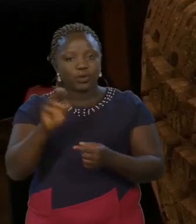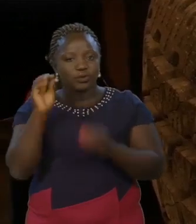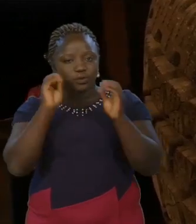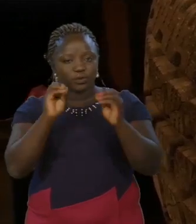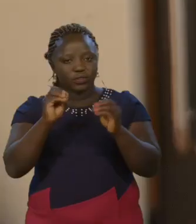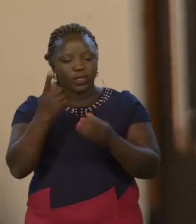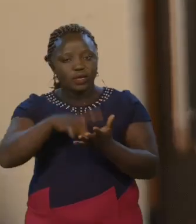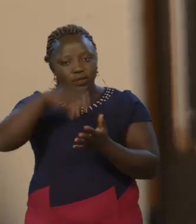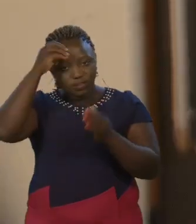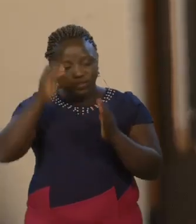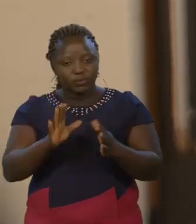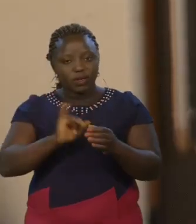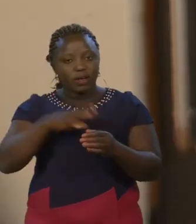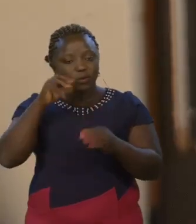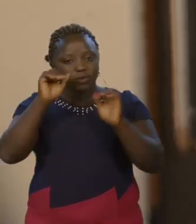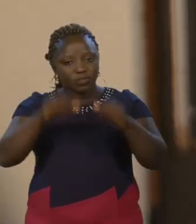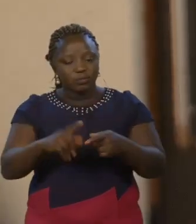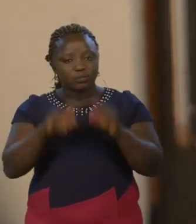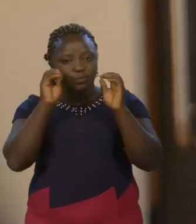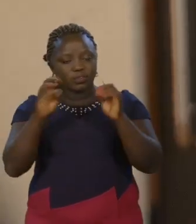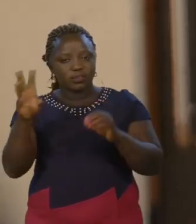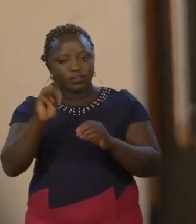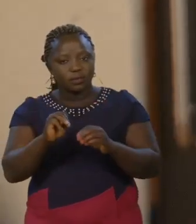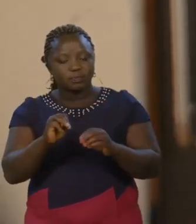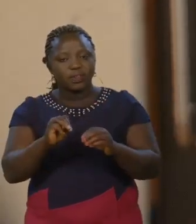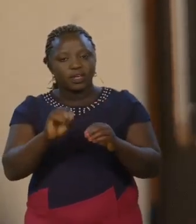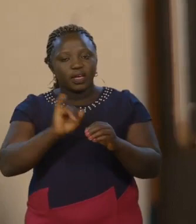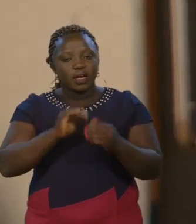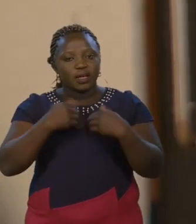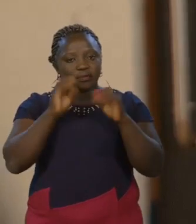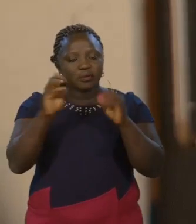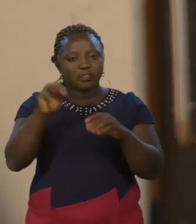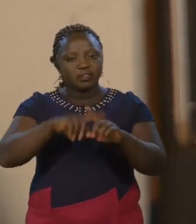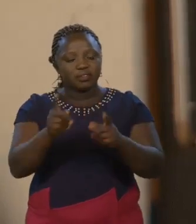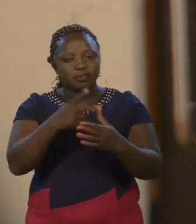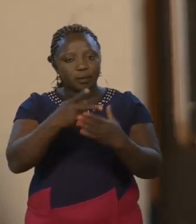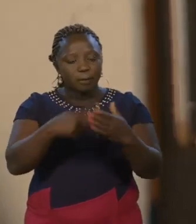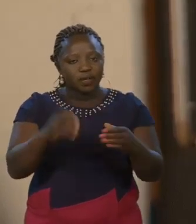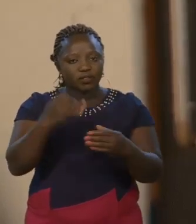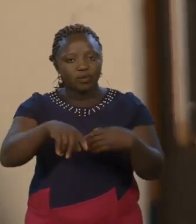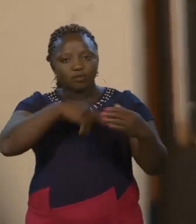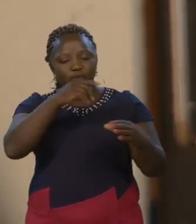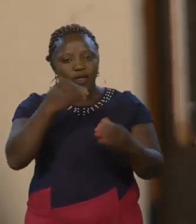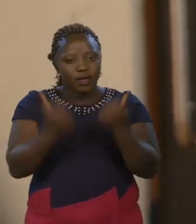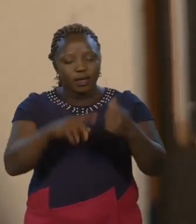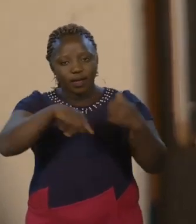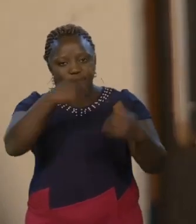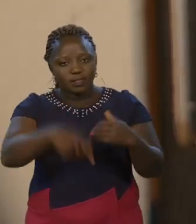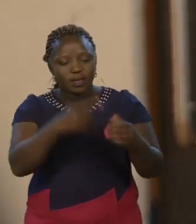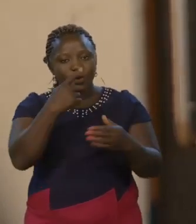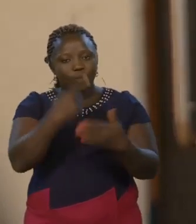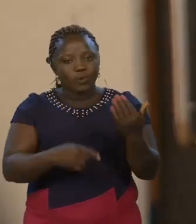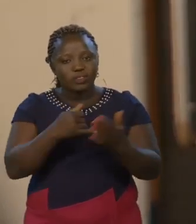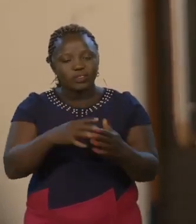taught. The students, I was able to take them in vulcanizing, having stored them in various aspects of tire, what exactly it takes